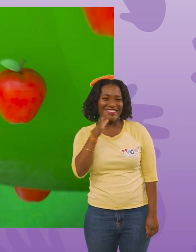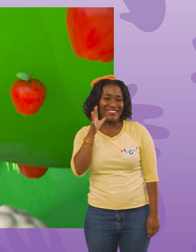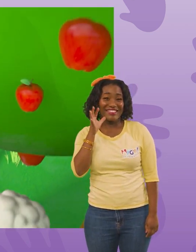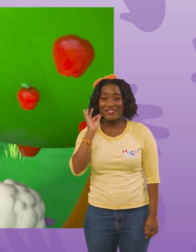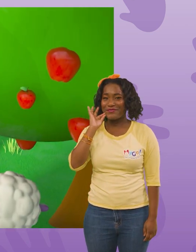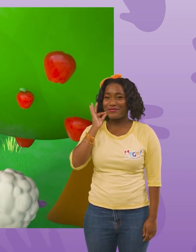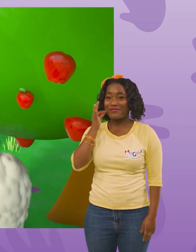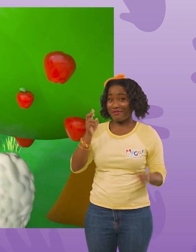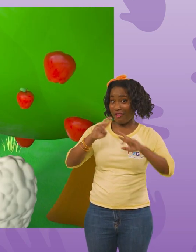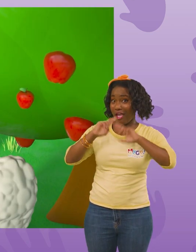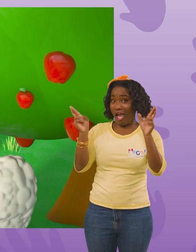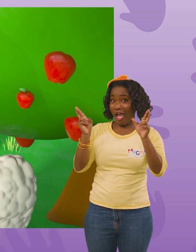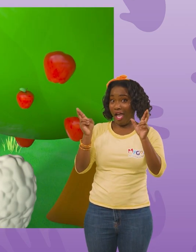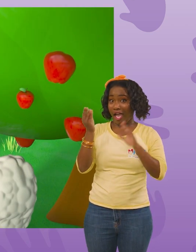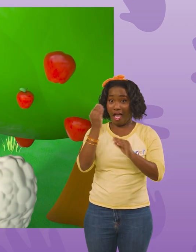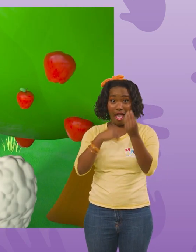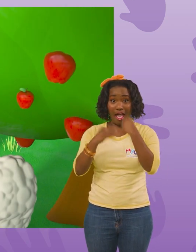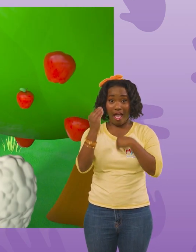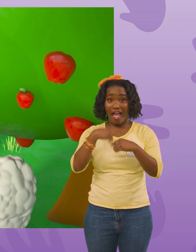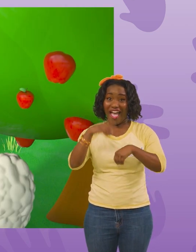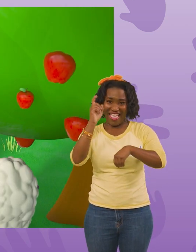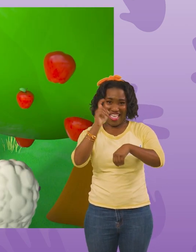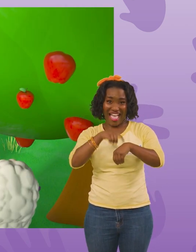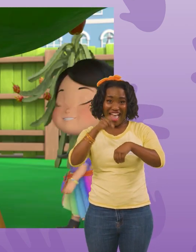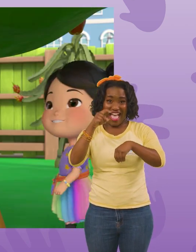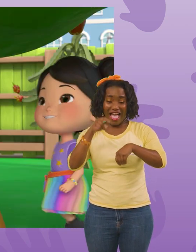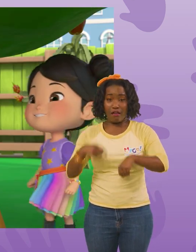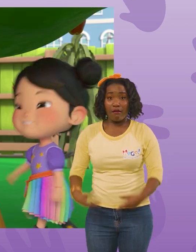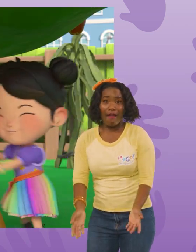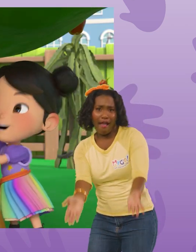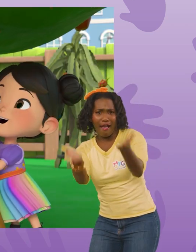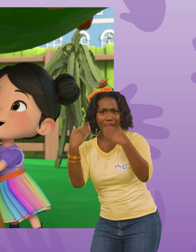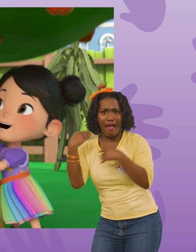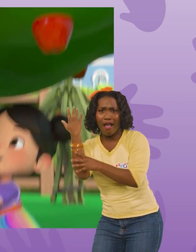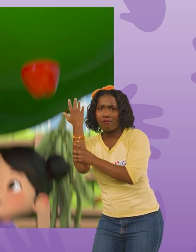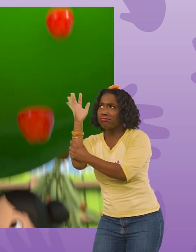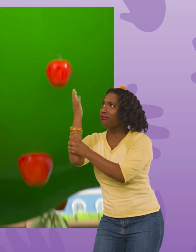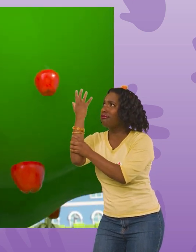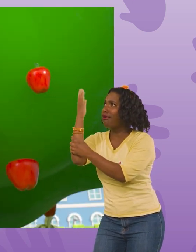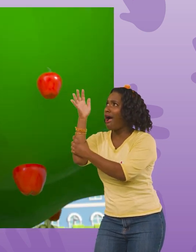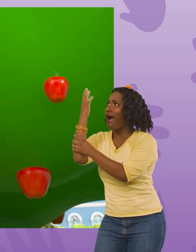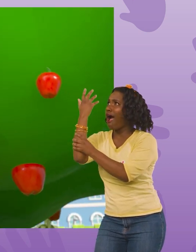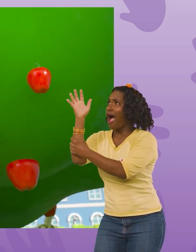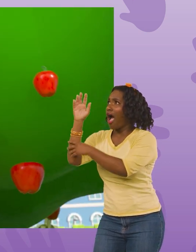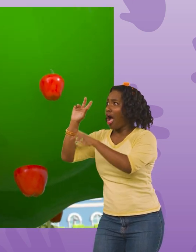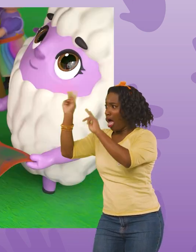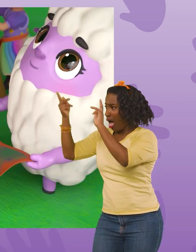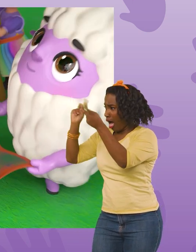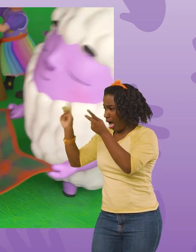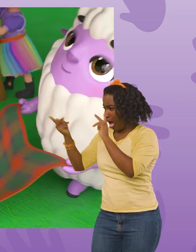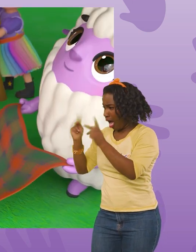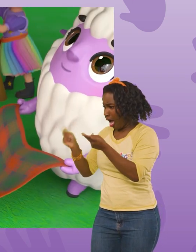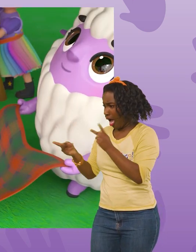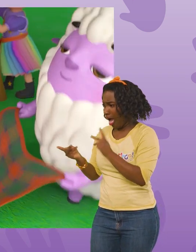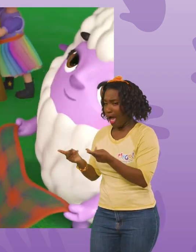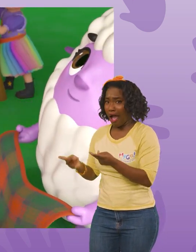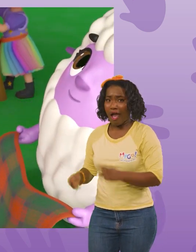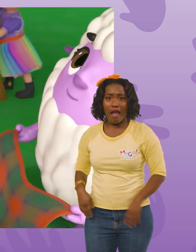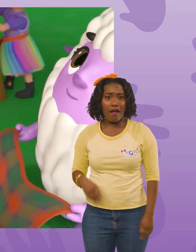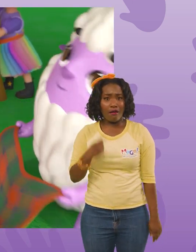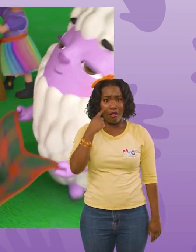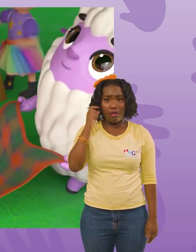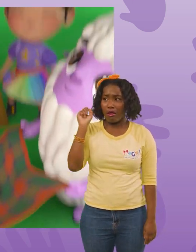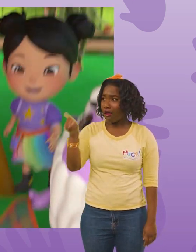On the farm, the fruit is ripe. Yes, it's harvest time. Will you shake a tree with me to see what we can